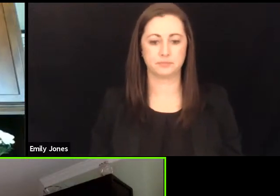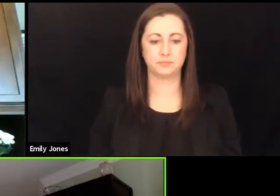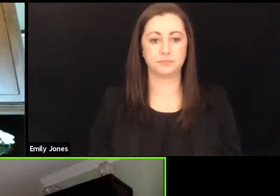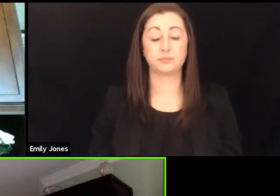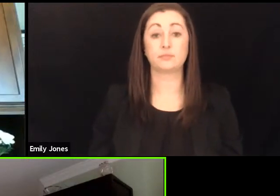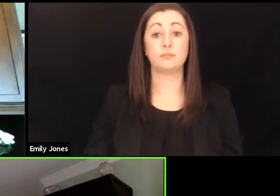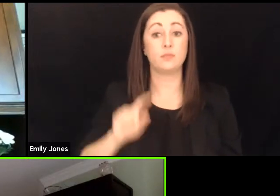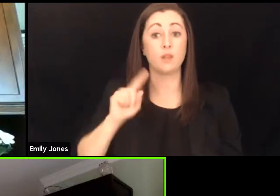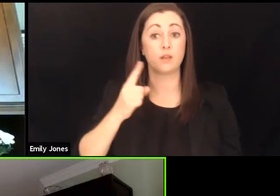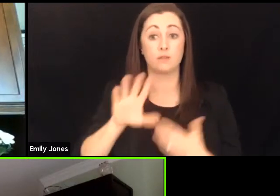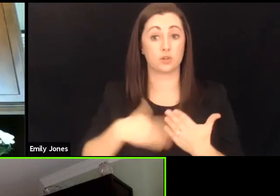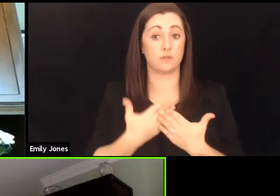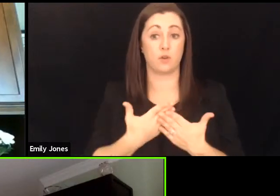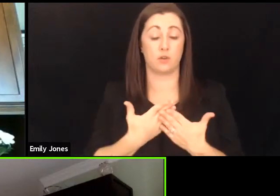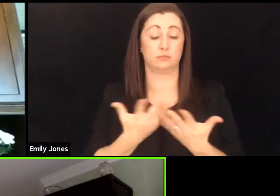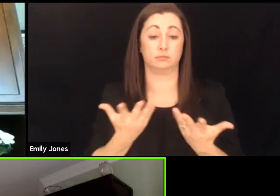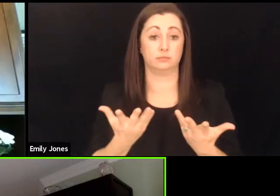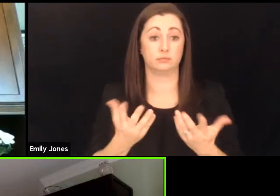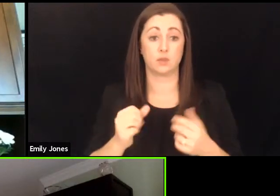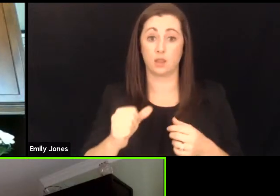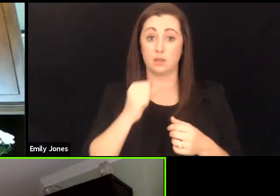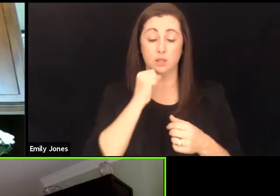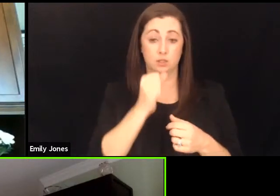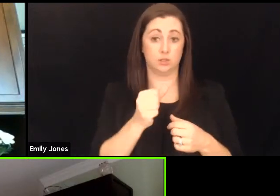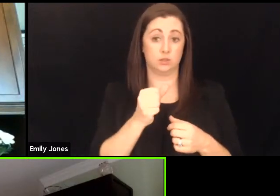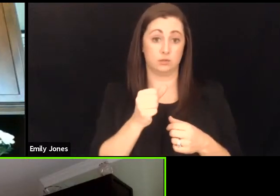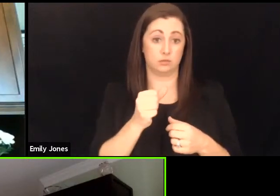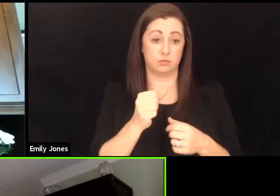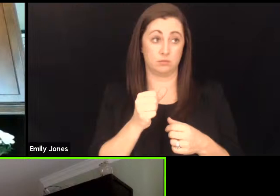first of all, don't be afraid to let people know